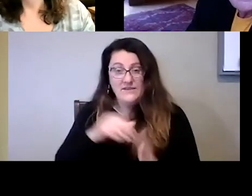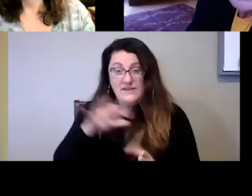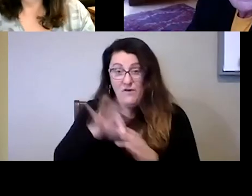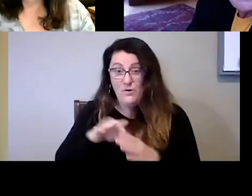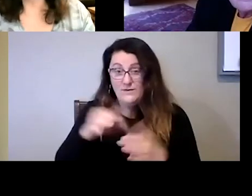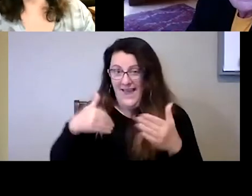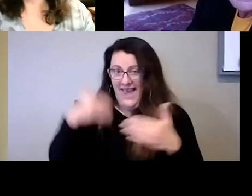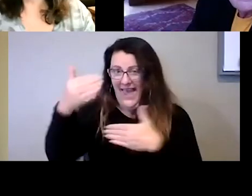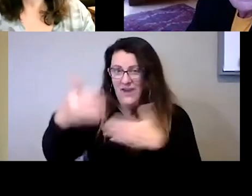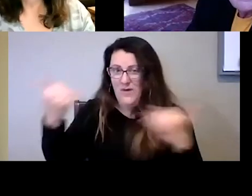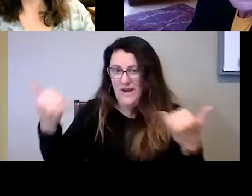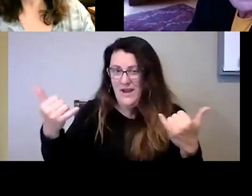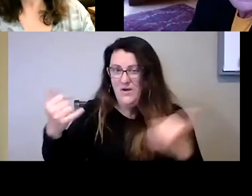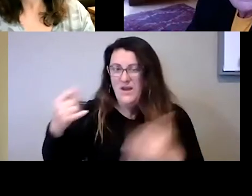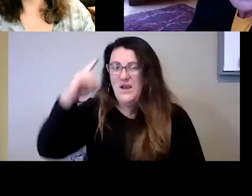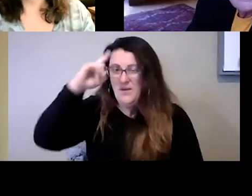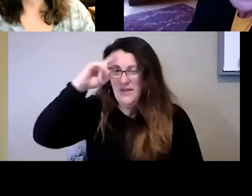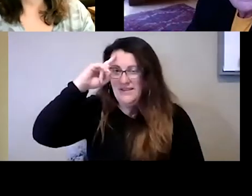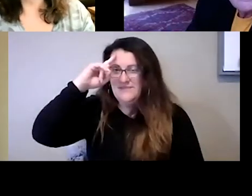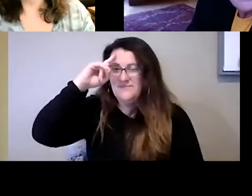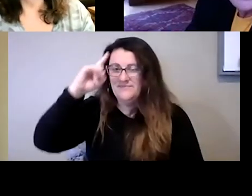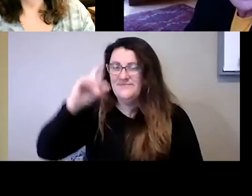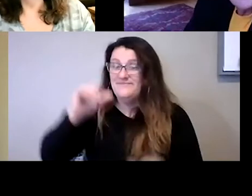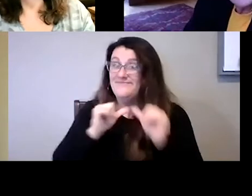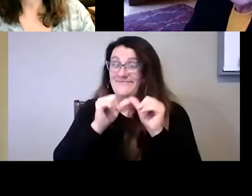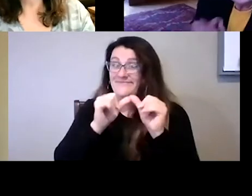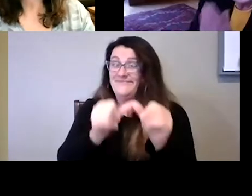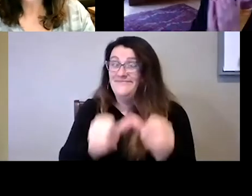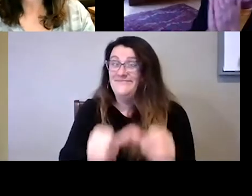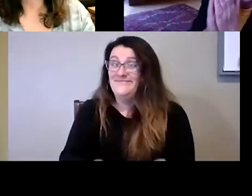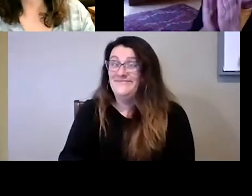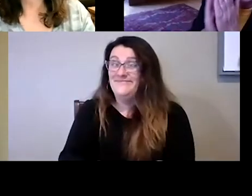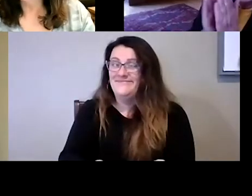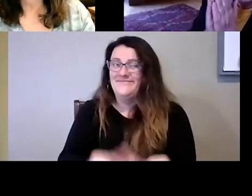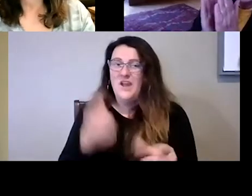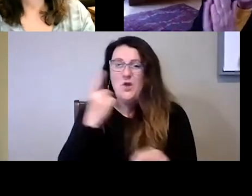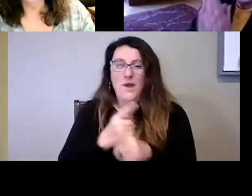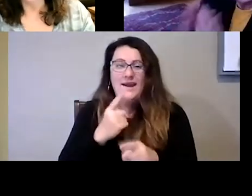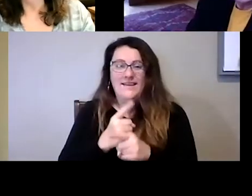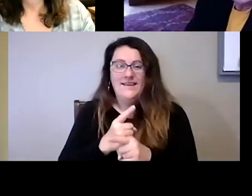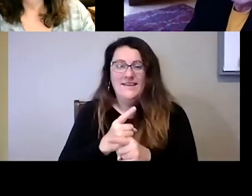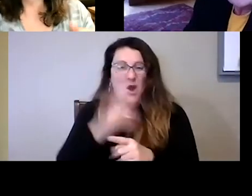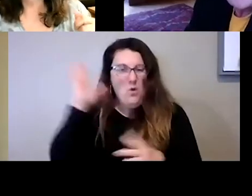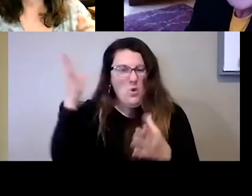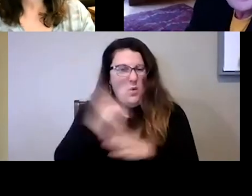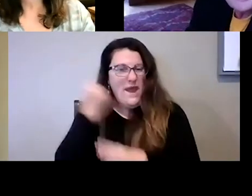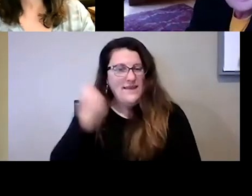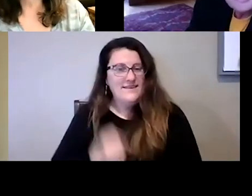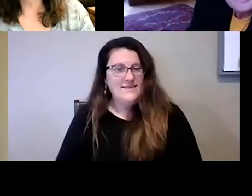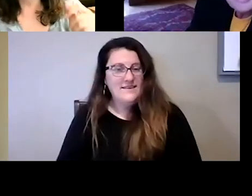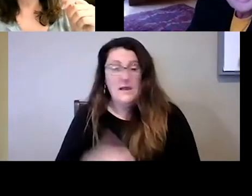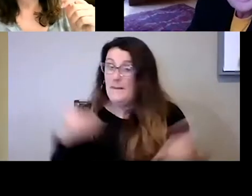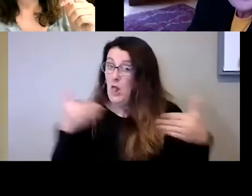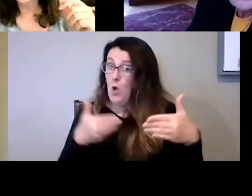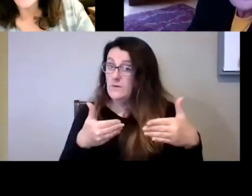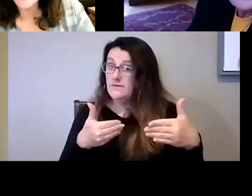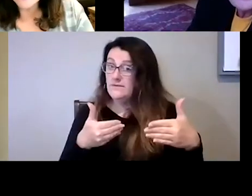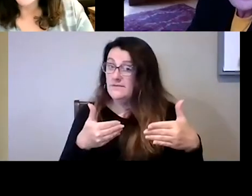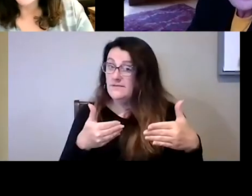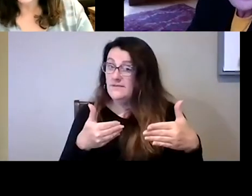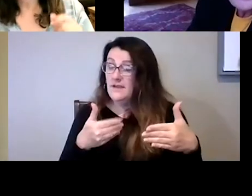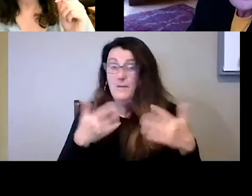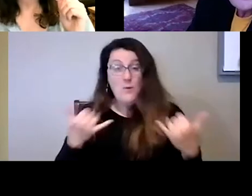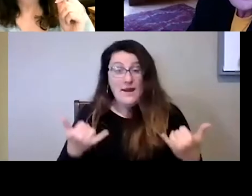now. We think we know we're gonna keep our lead, right? We know we're gonna win it. It's gonna be close, but for